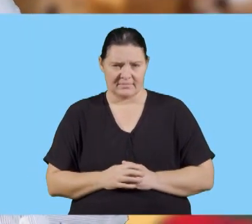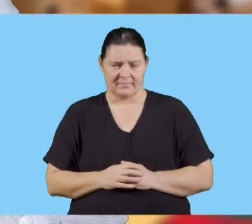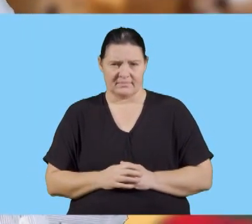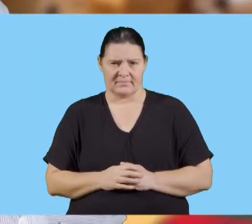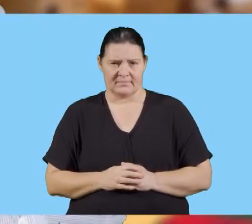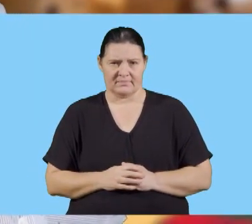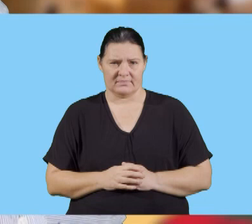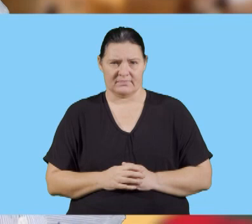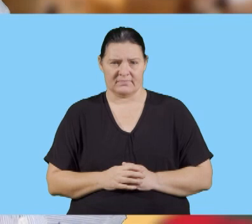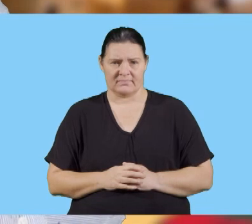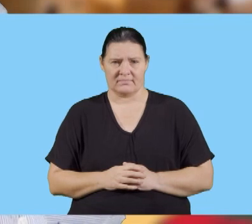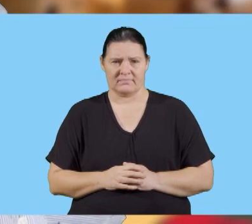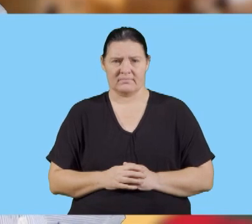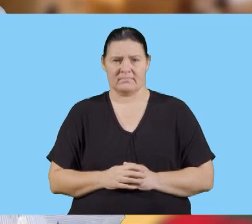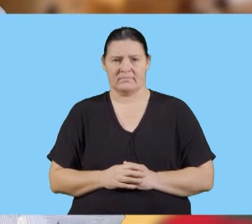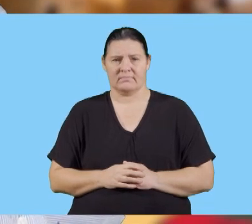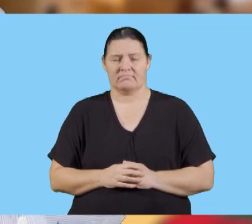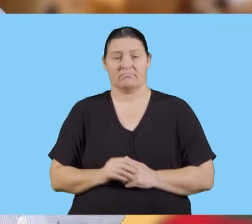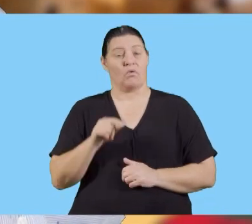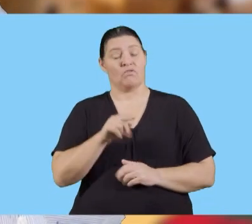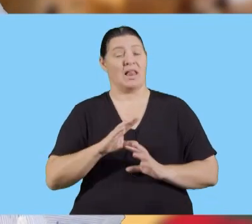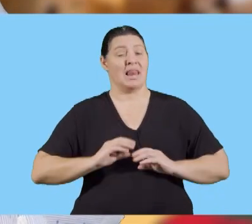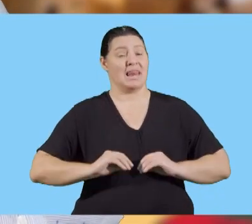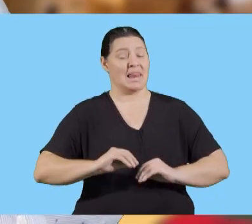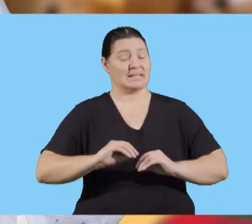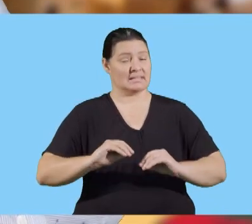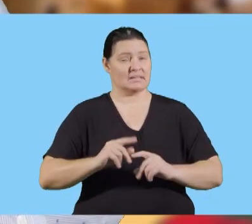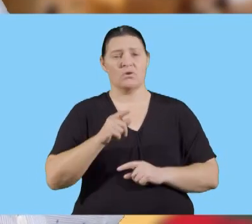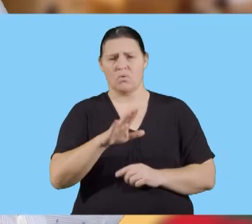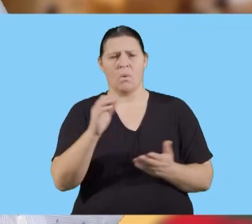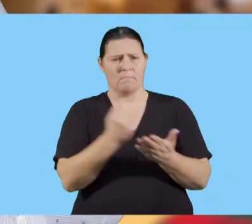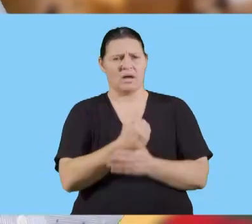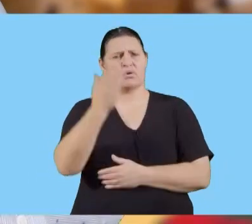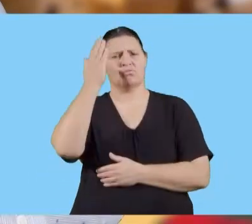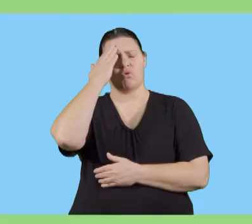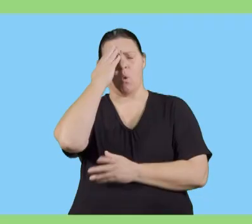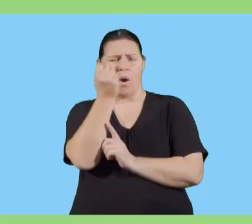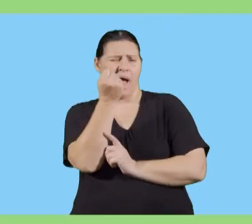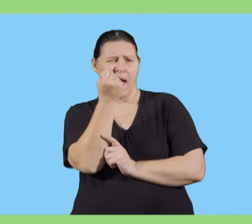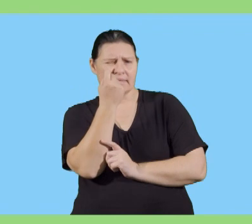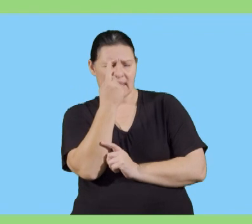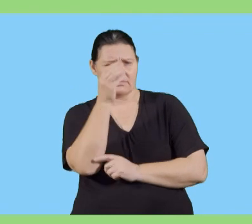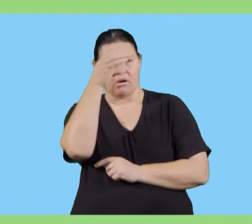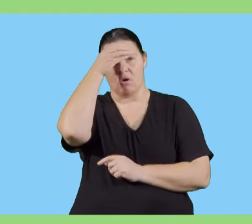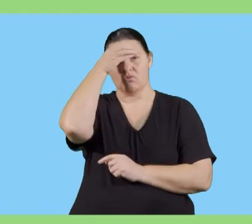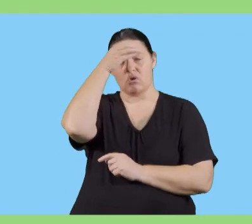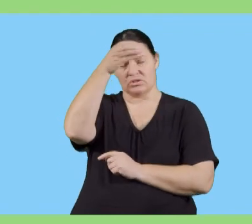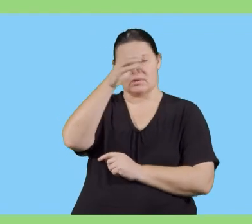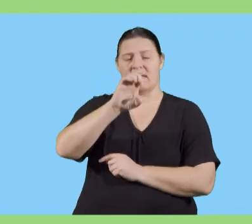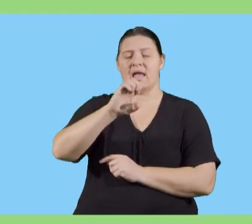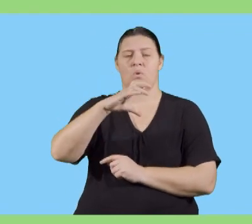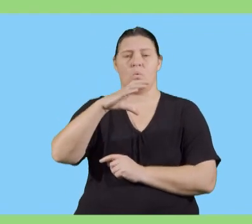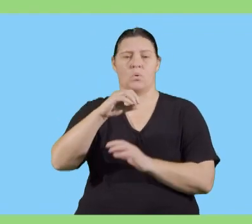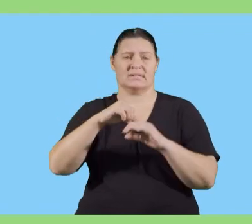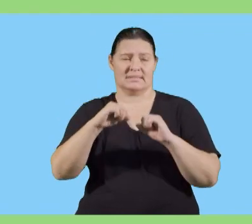For this lesson, you must already know or have an understanding of the concept of ecosystems. You must also know